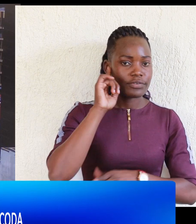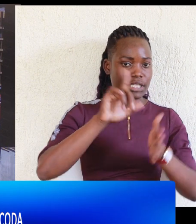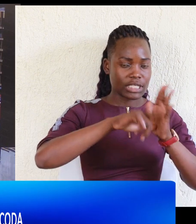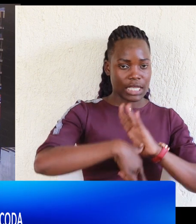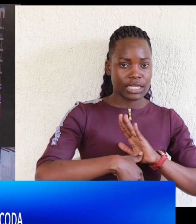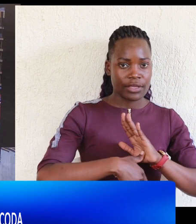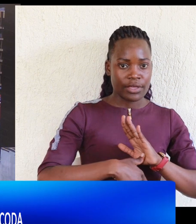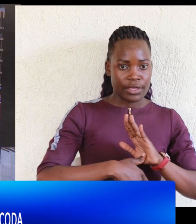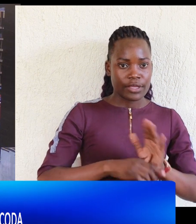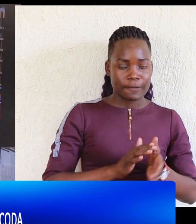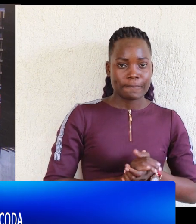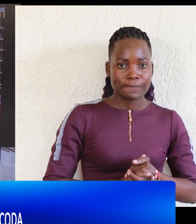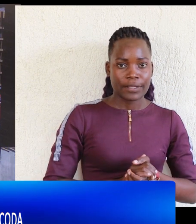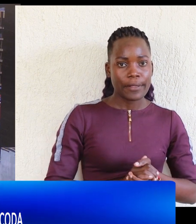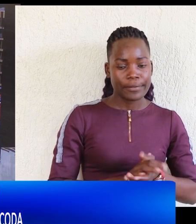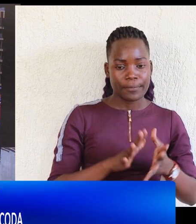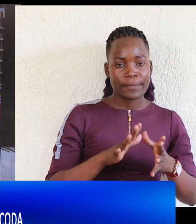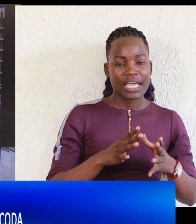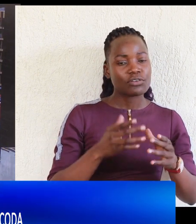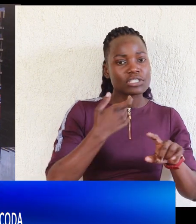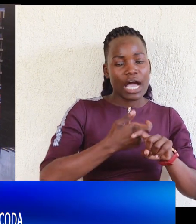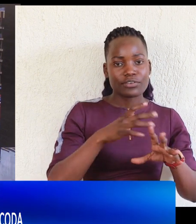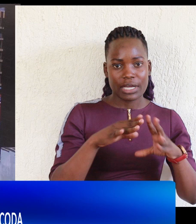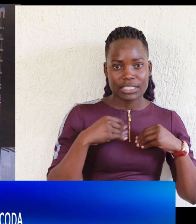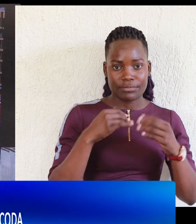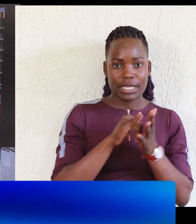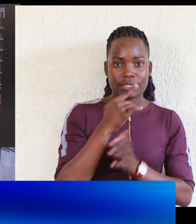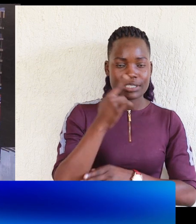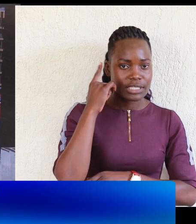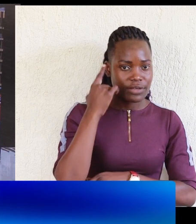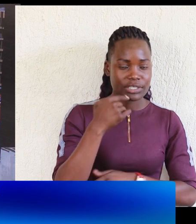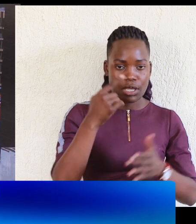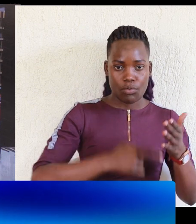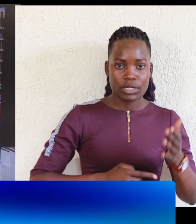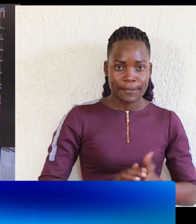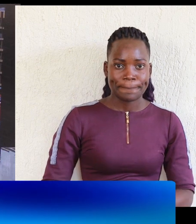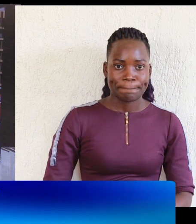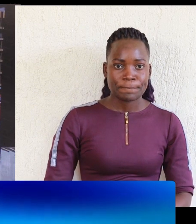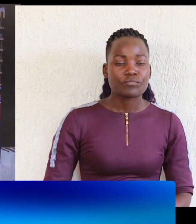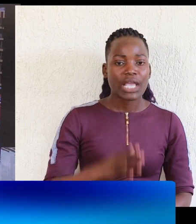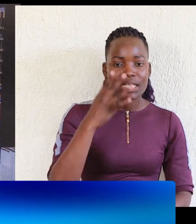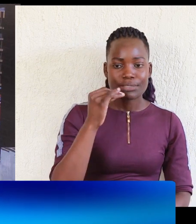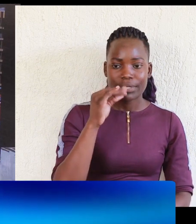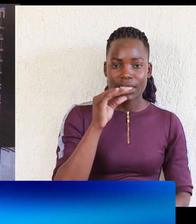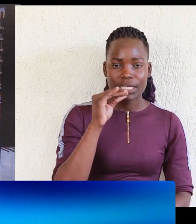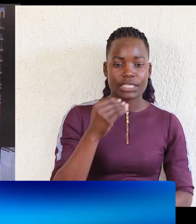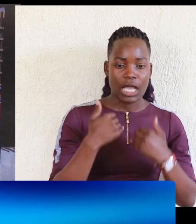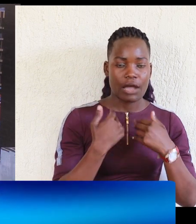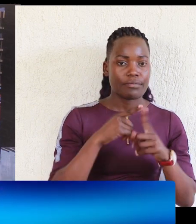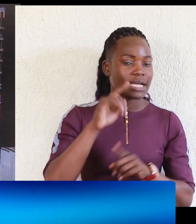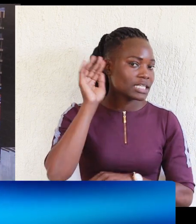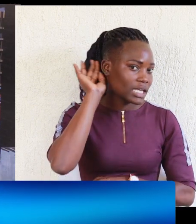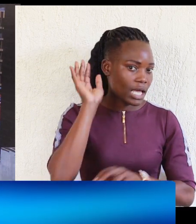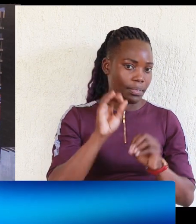on her end, she also had stigma by accepting she's deaf. So I will see kids, and she has speech, but she can't hear. So the only unique thing